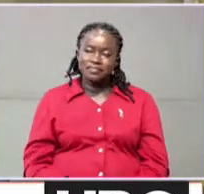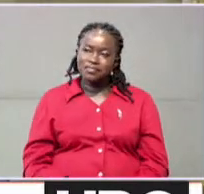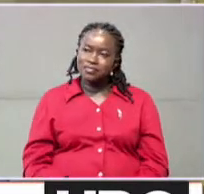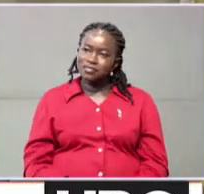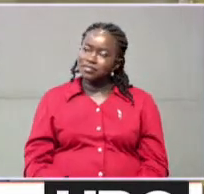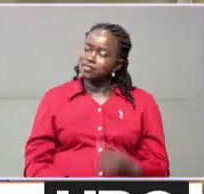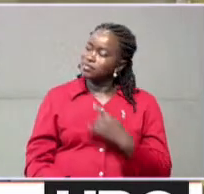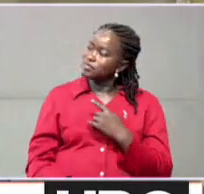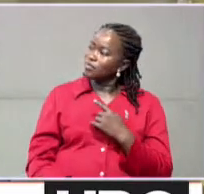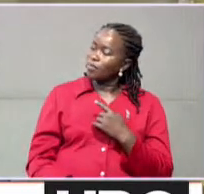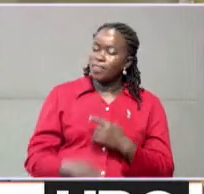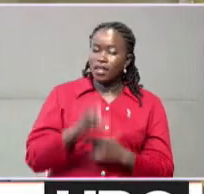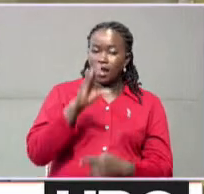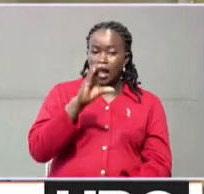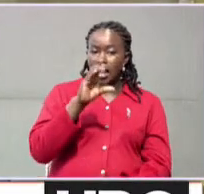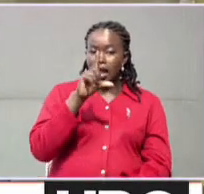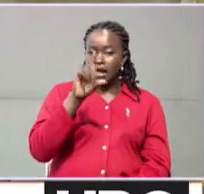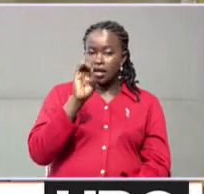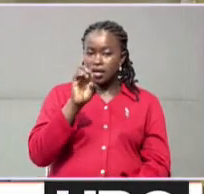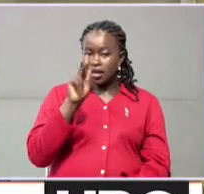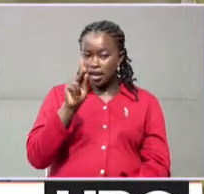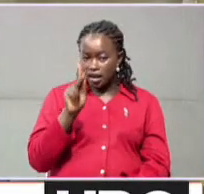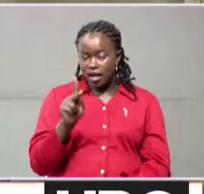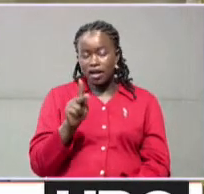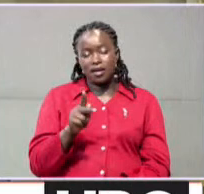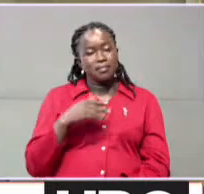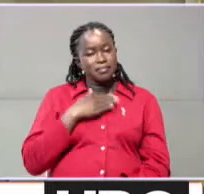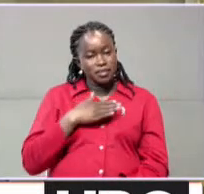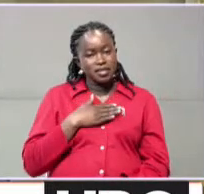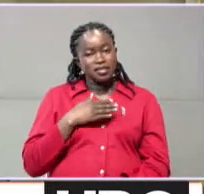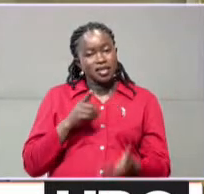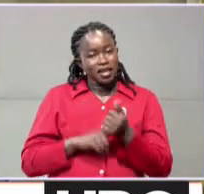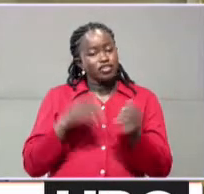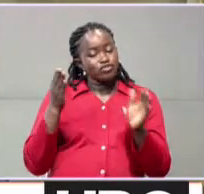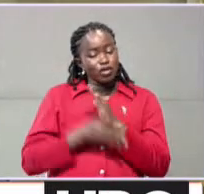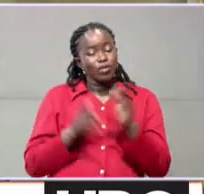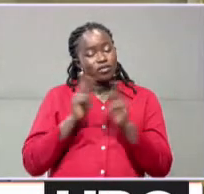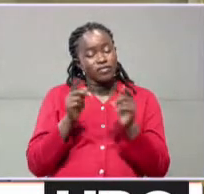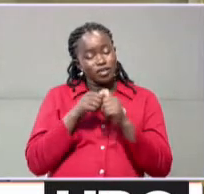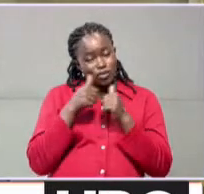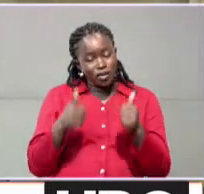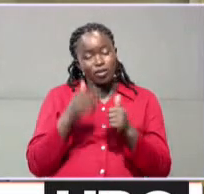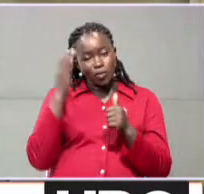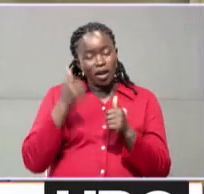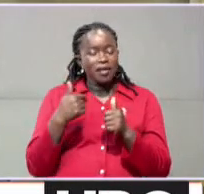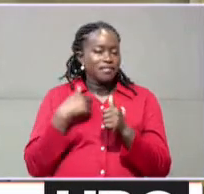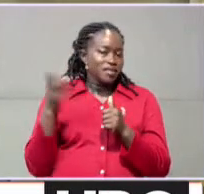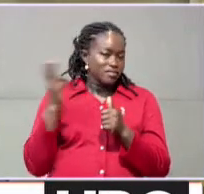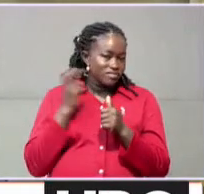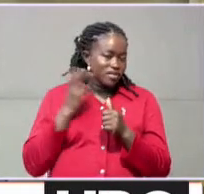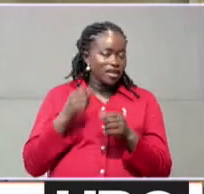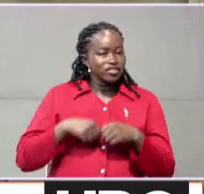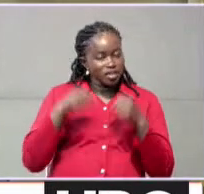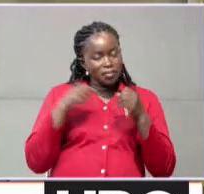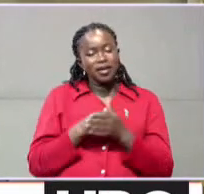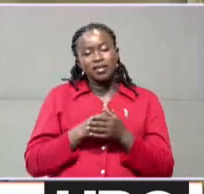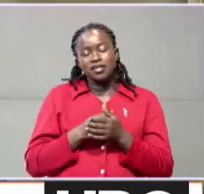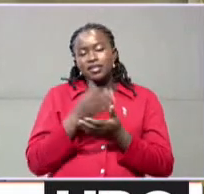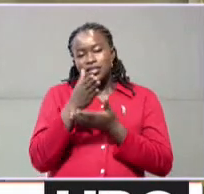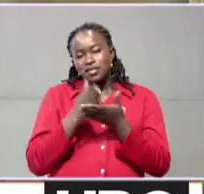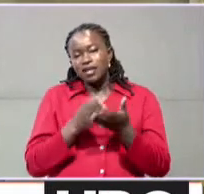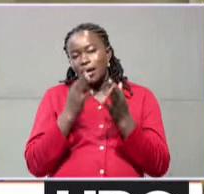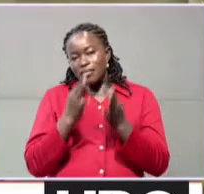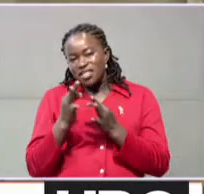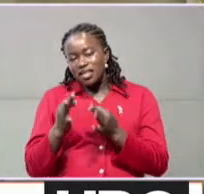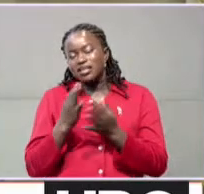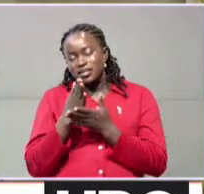please get the record very well because i was listening to chairman there are some of the things some